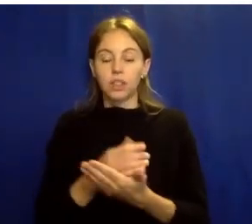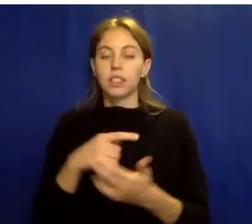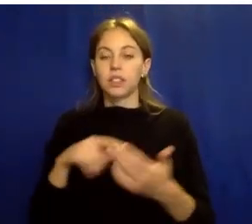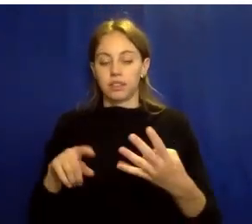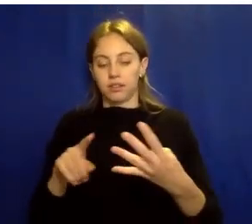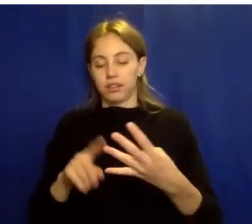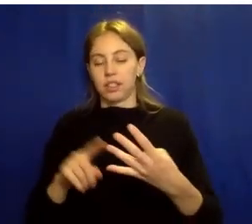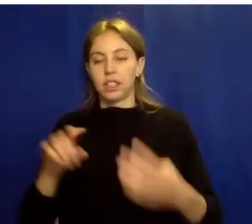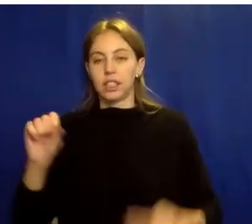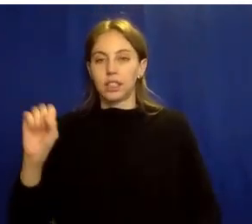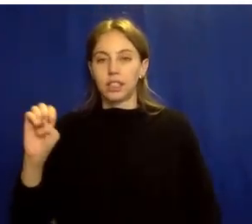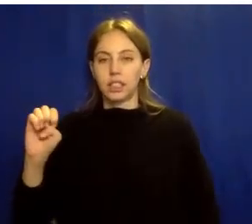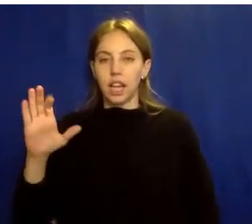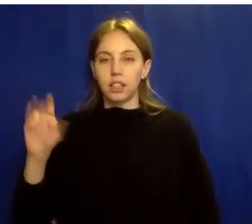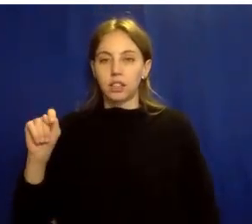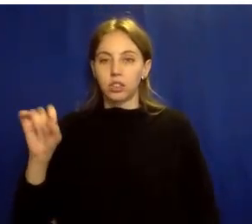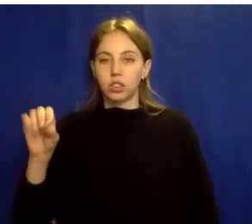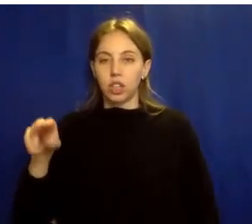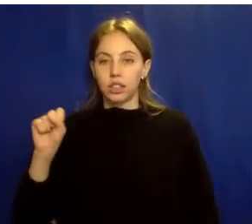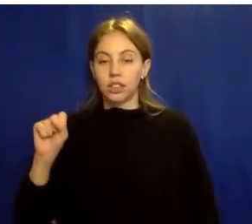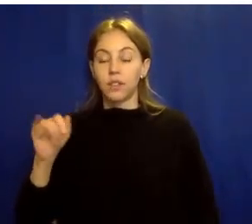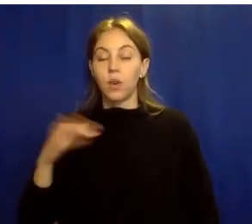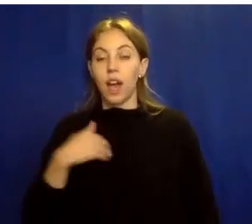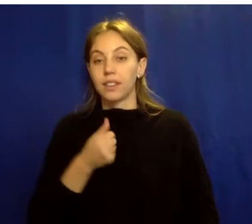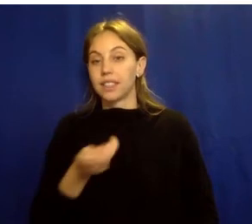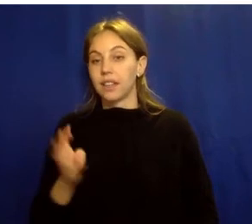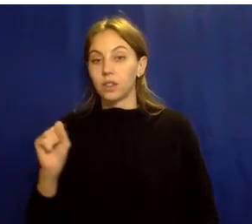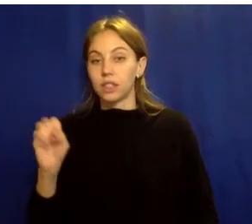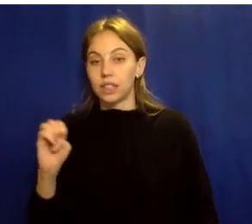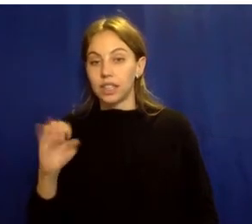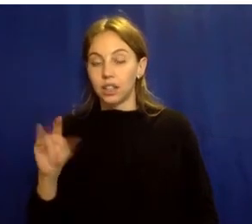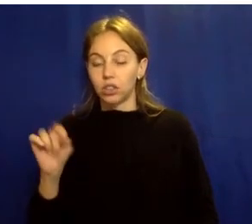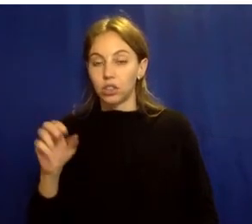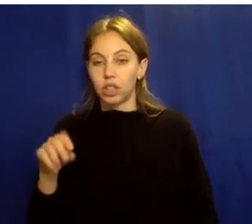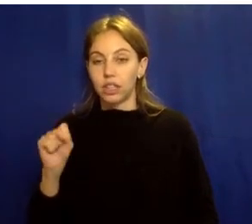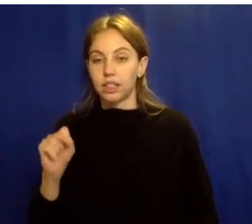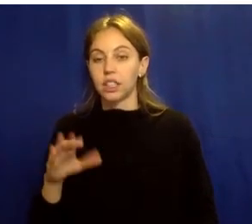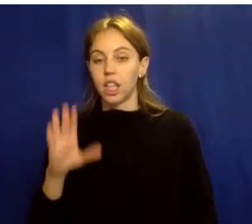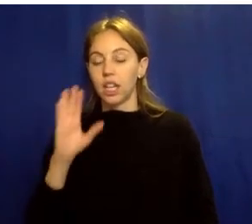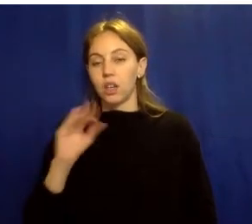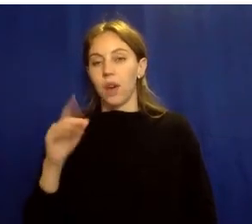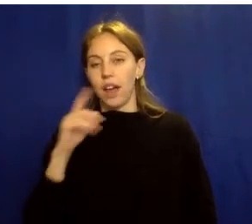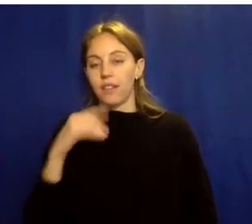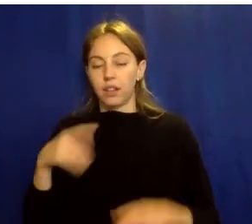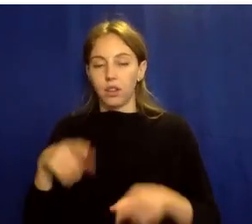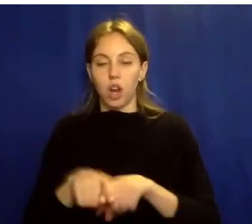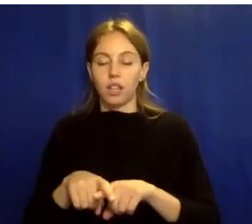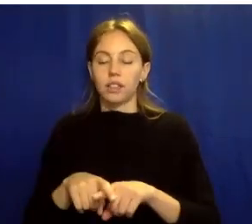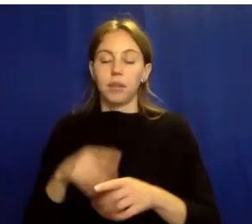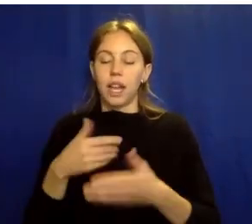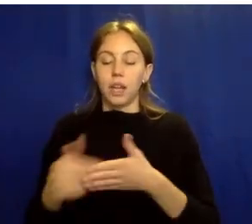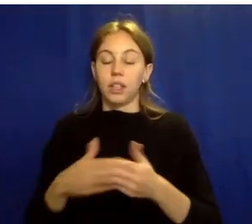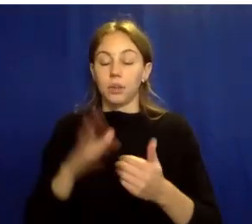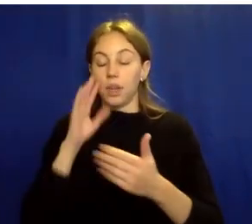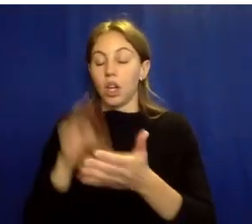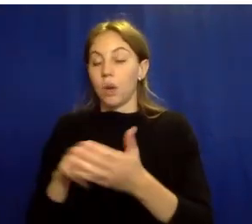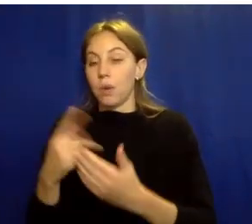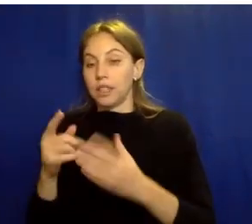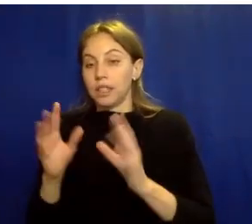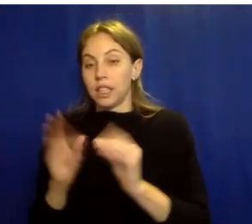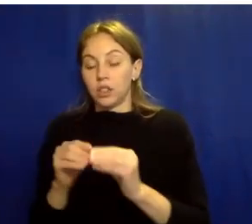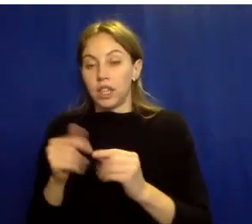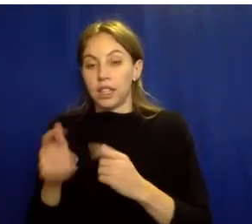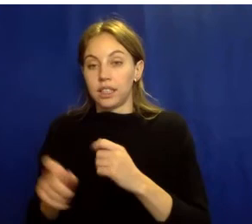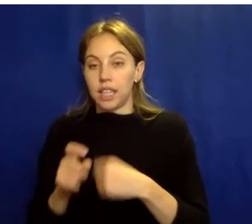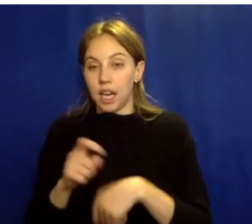if you have multiple sections and your courses are cross-listed, then you'll have a sections filter. So you can look at one section at a time. And the 4th